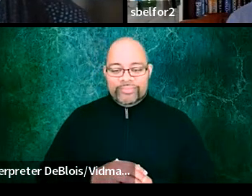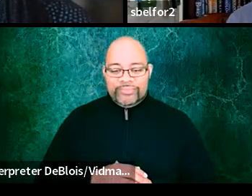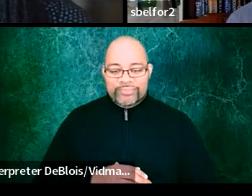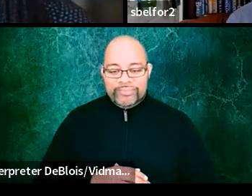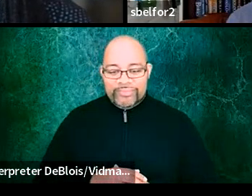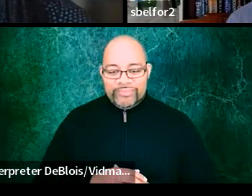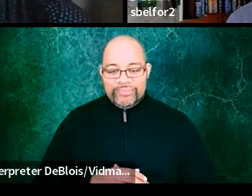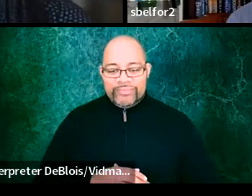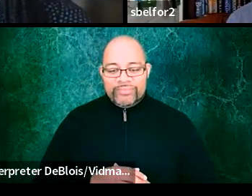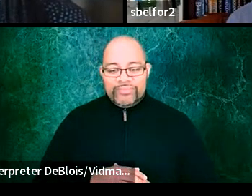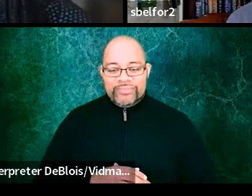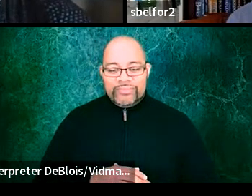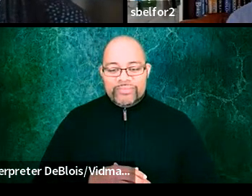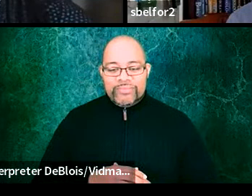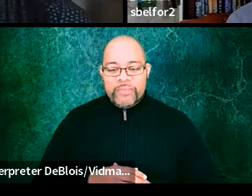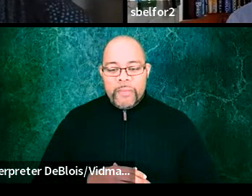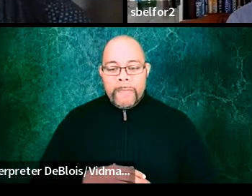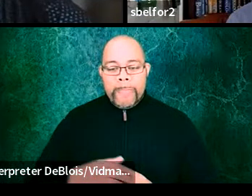Okay, so